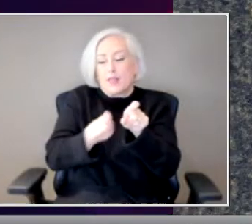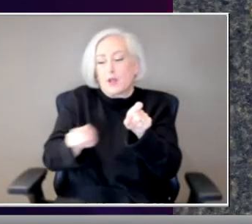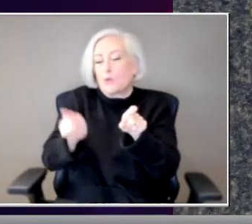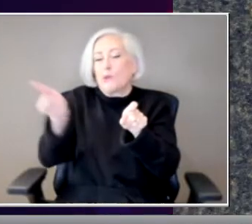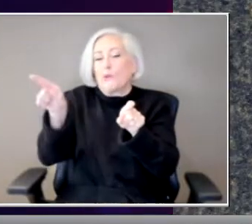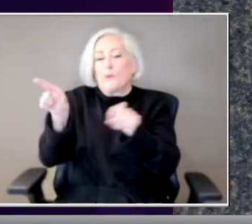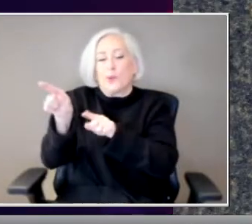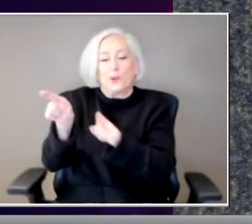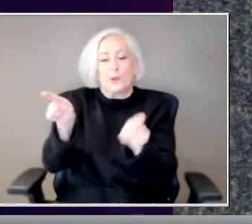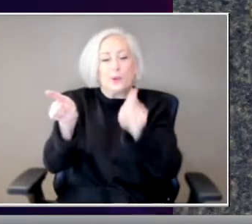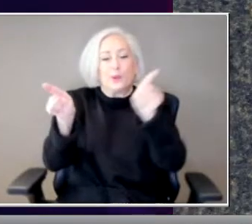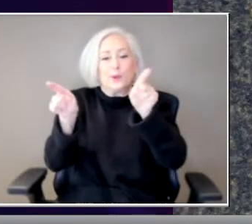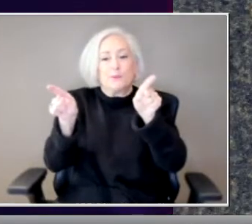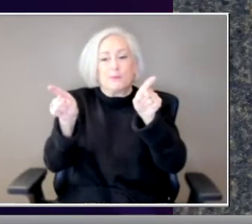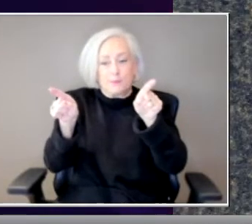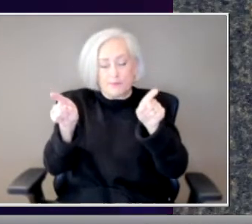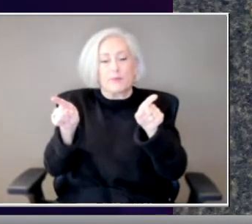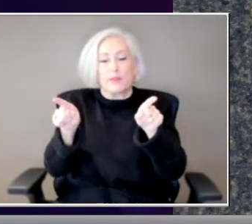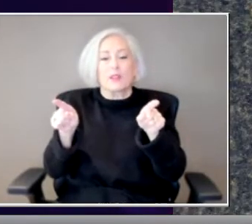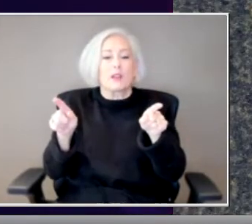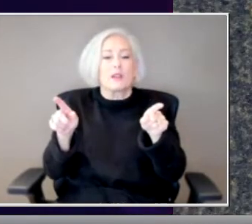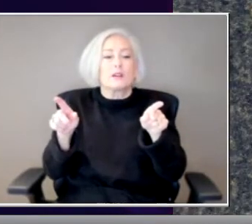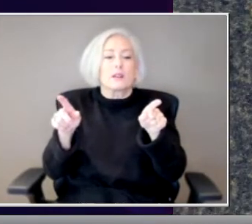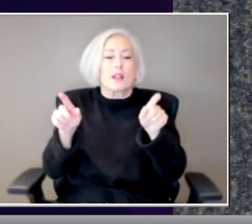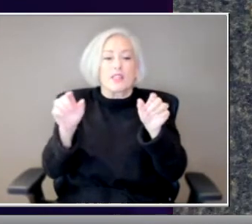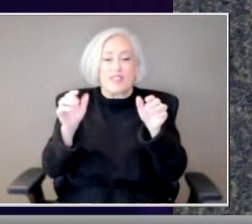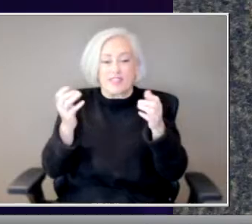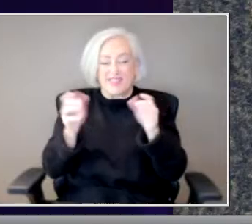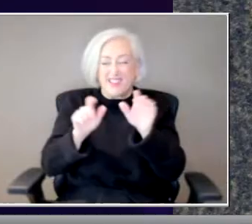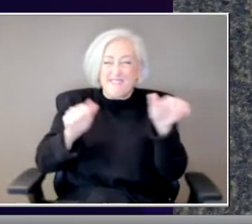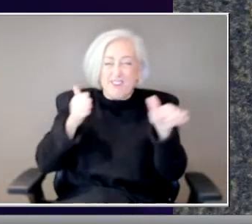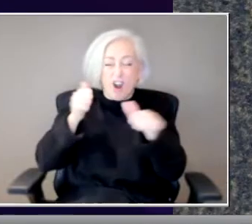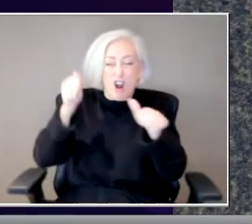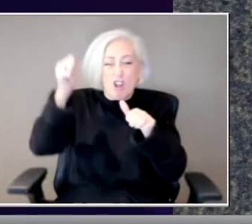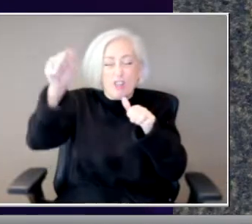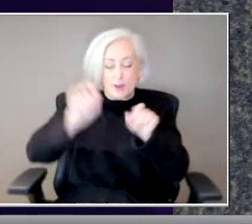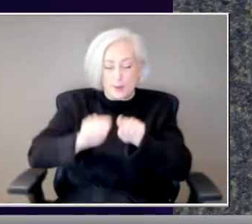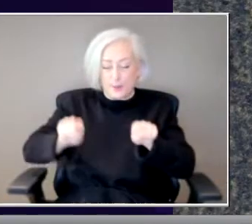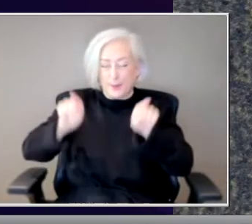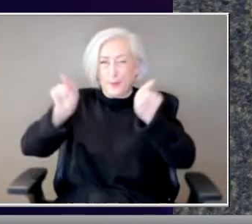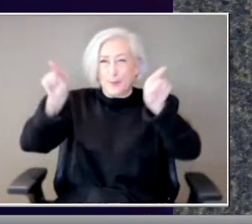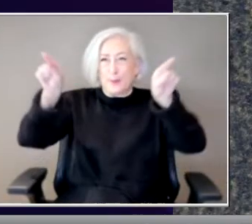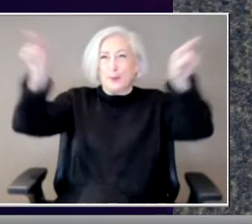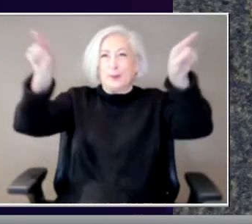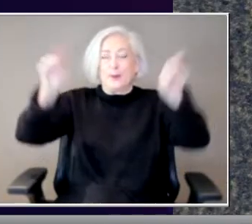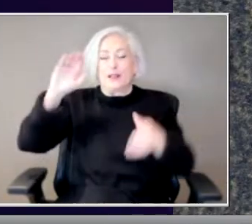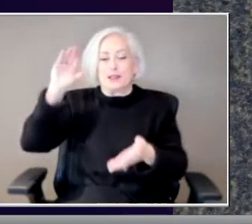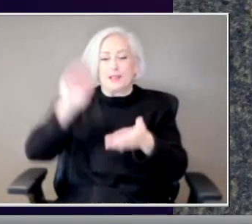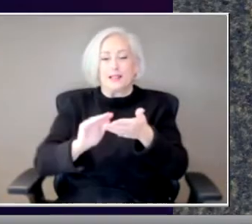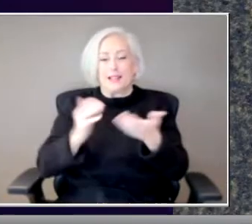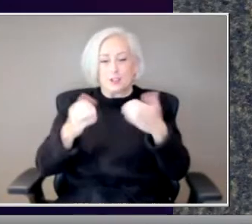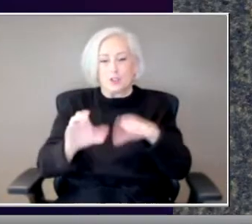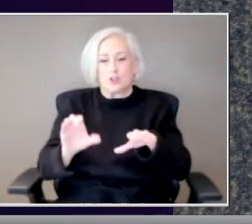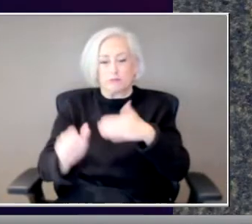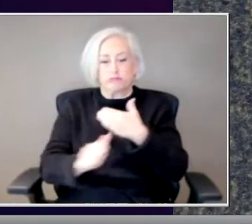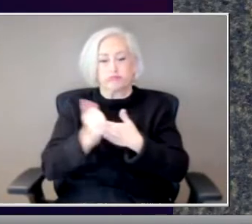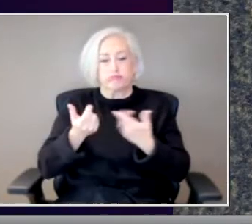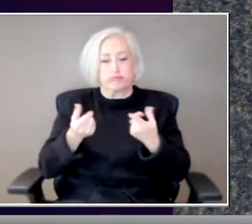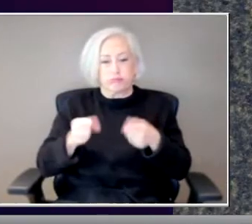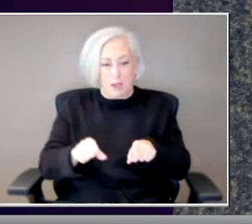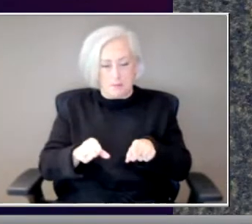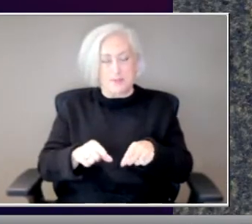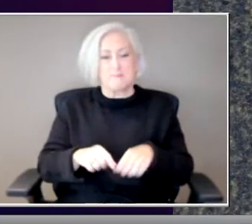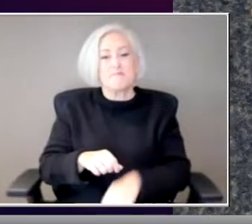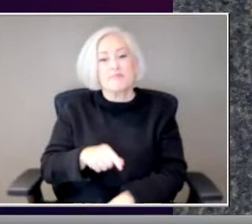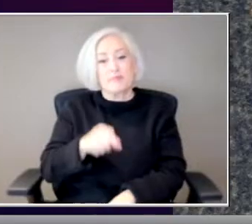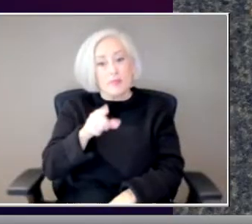goes in the smaller arteries, the less deficits people have, if any at all. There's some more. Is that more of his clot? Just other